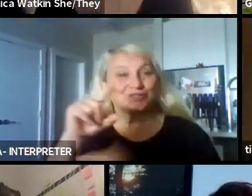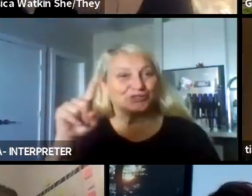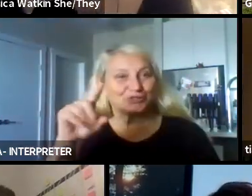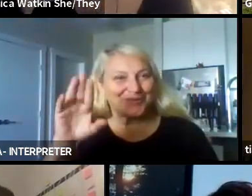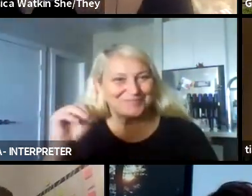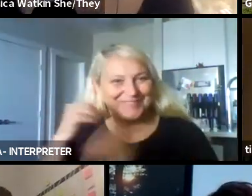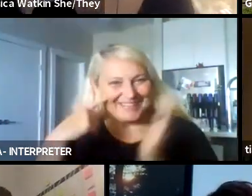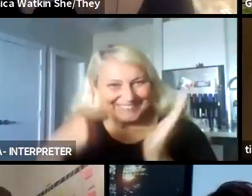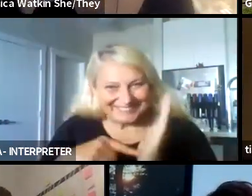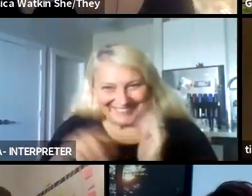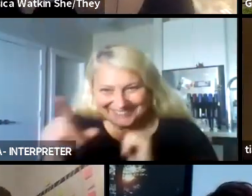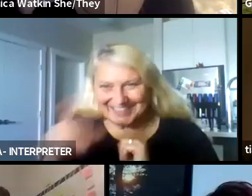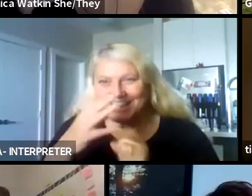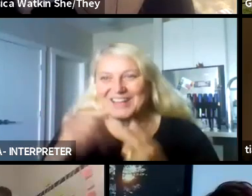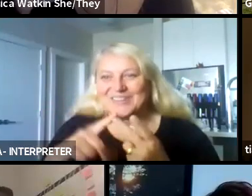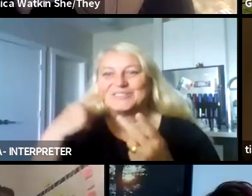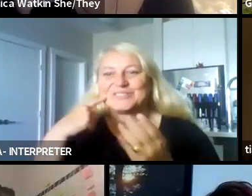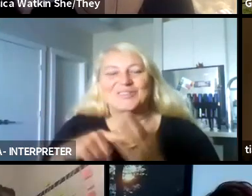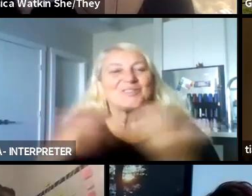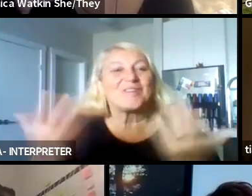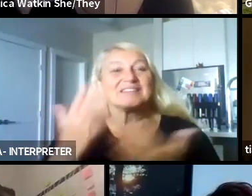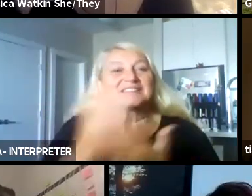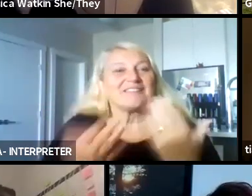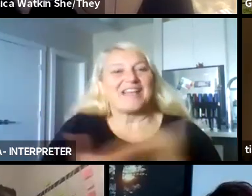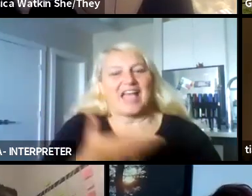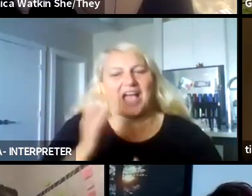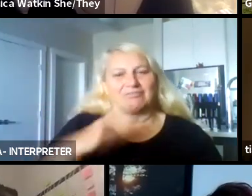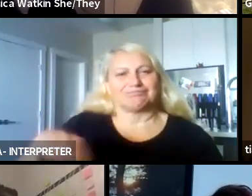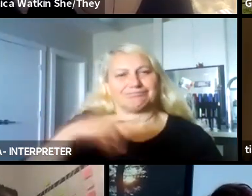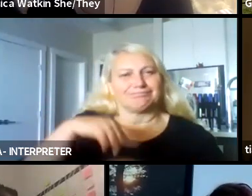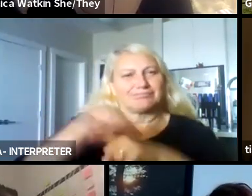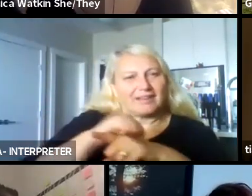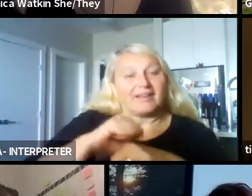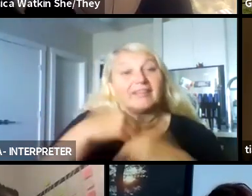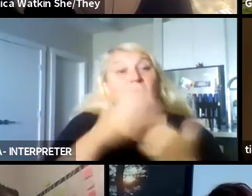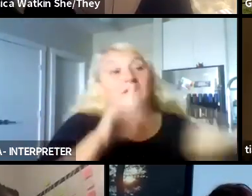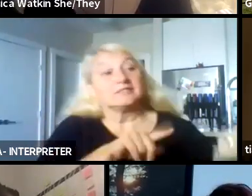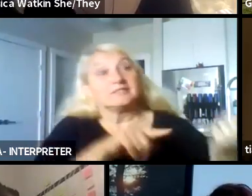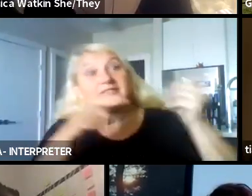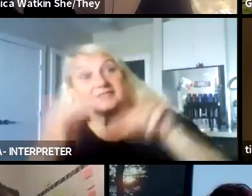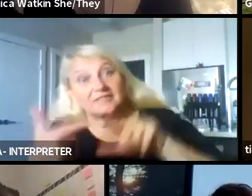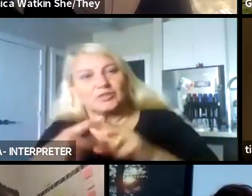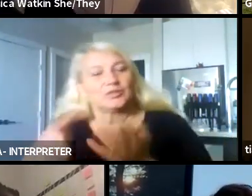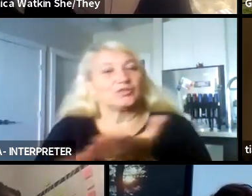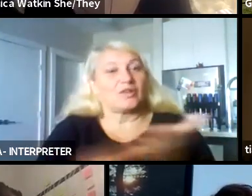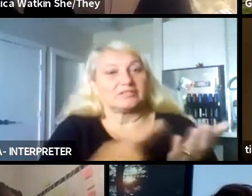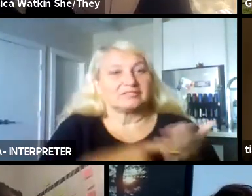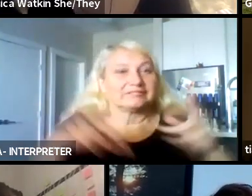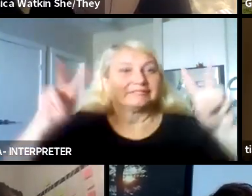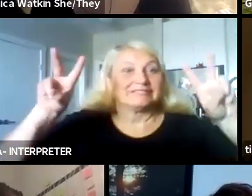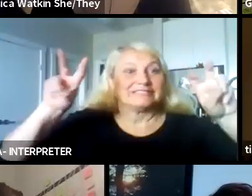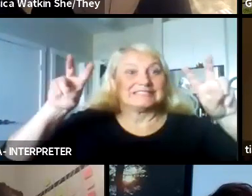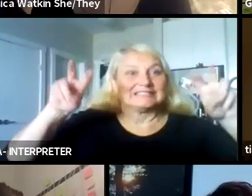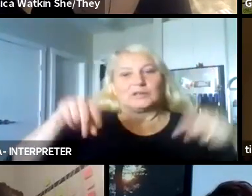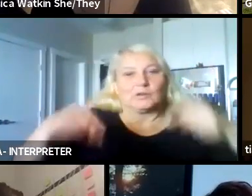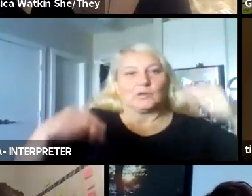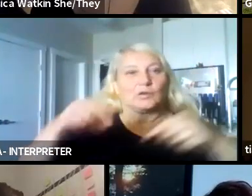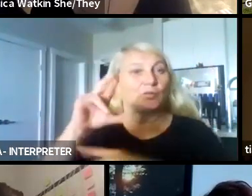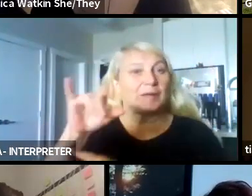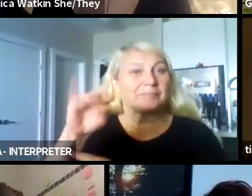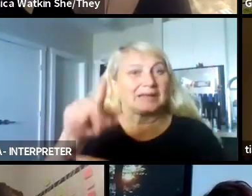more of our practices that we've been doing, and then we're going to transition into a discussion about cripping practice in digital space with all of our